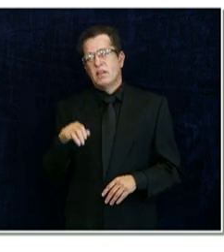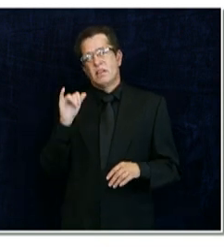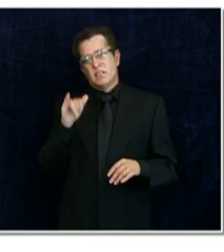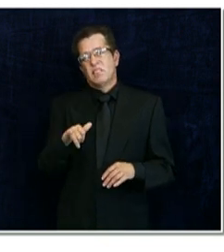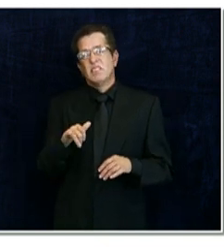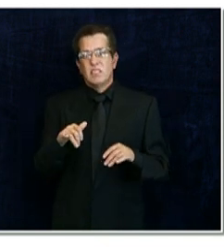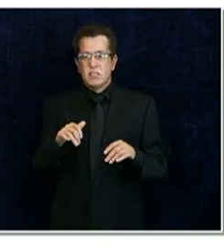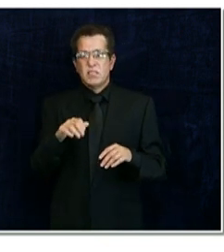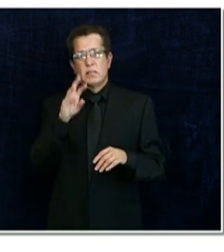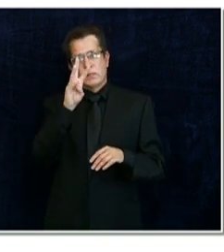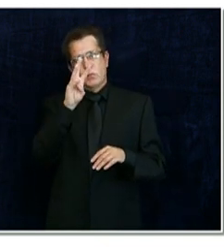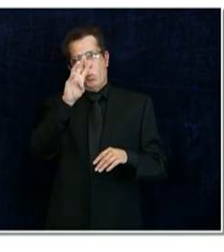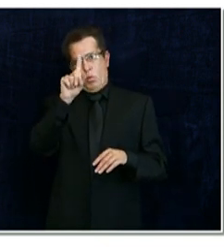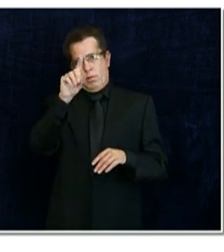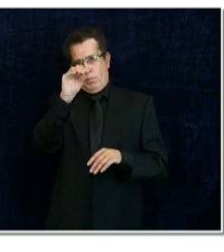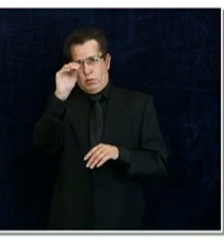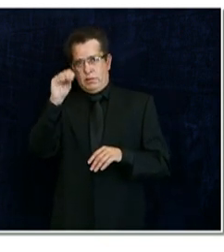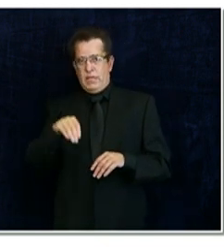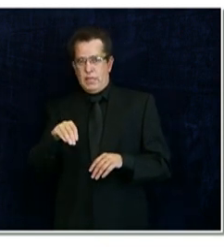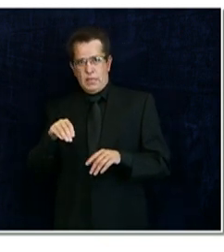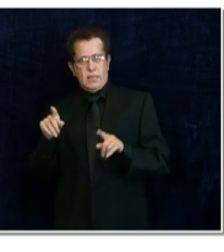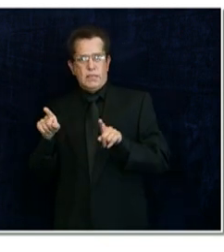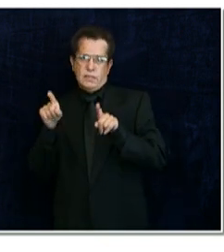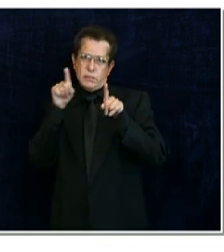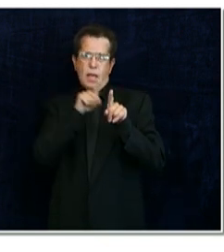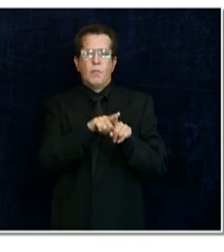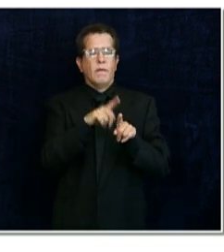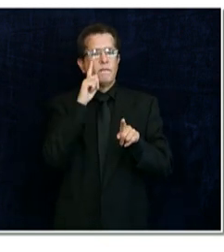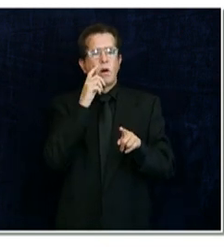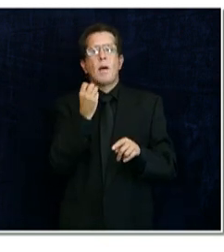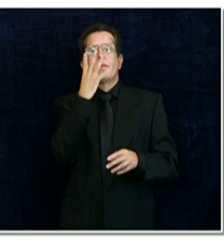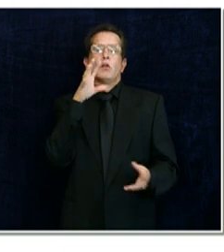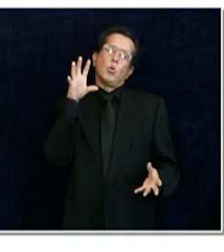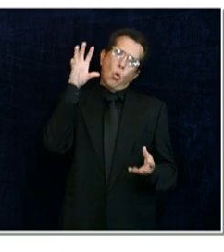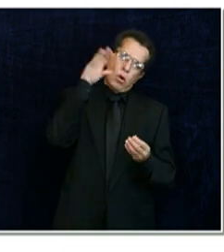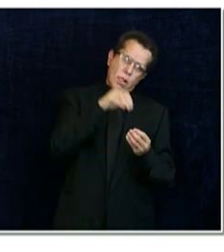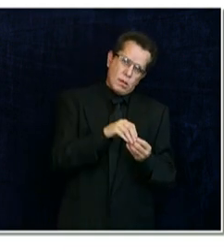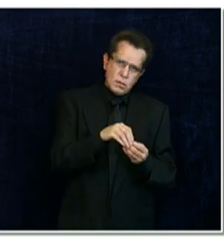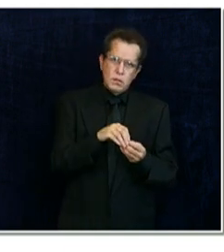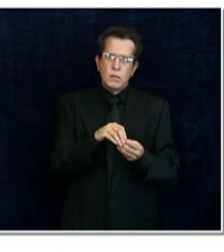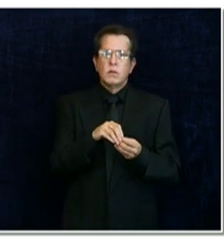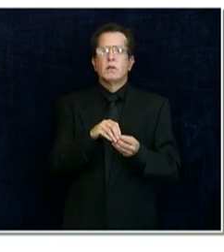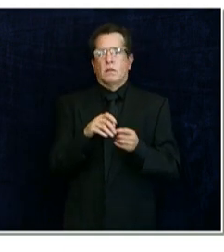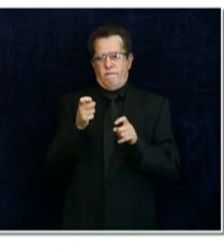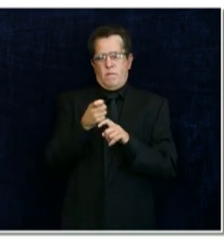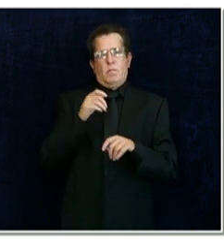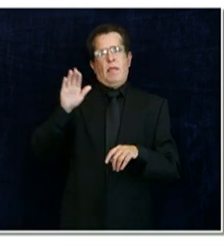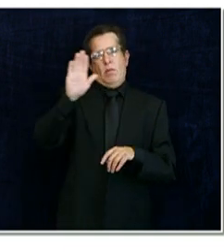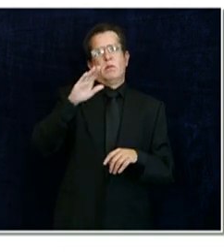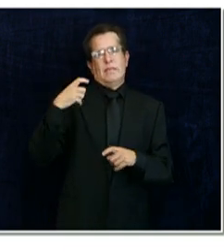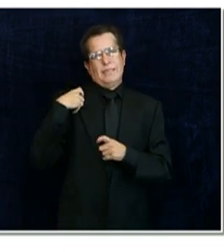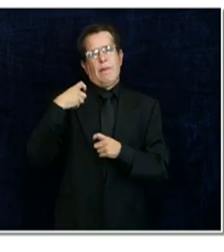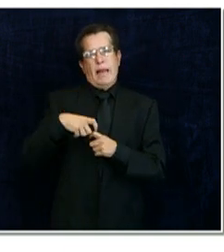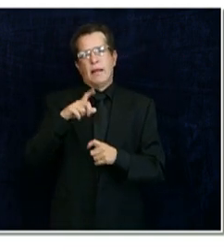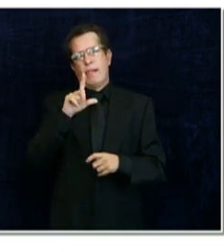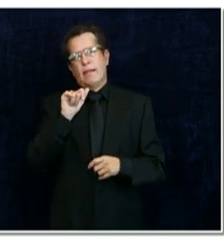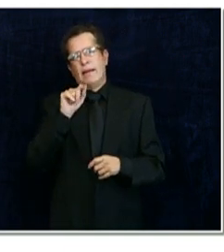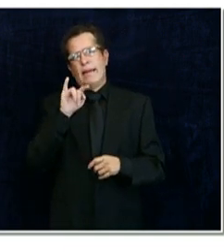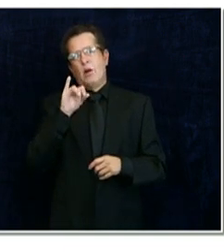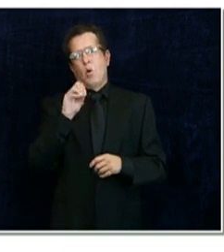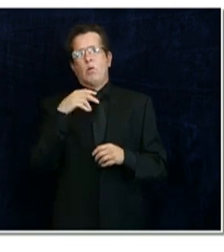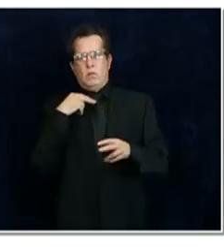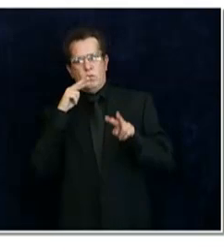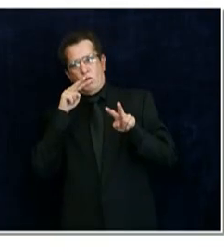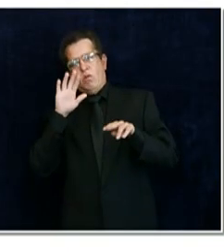same percentage in the total number of cases represented by Hispanics or Latinos. In the